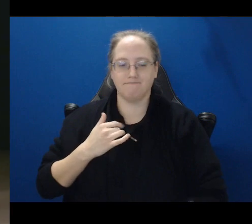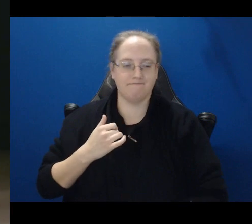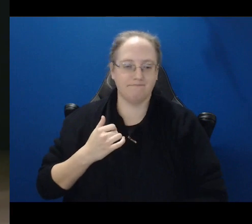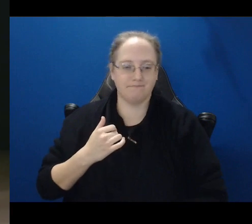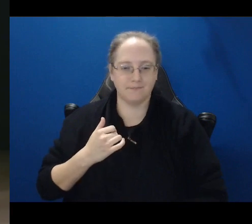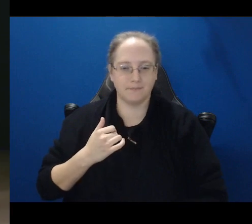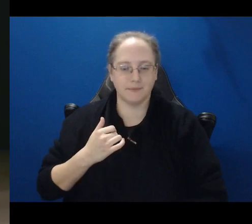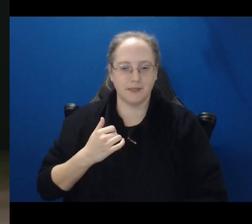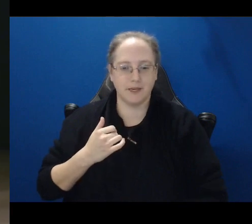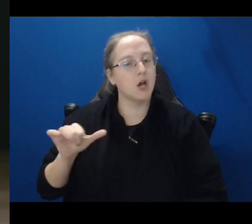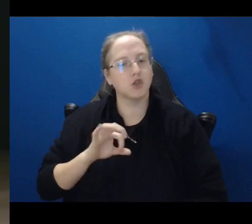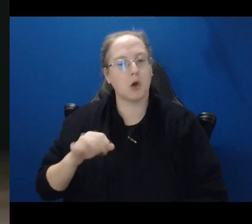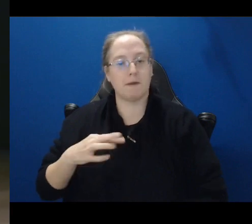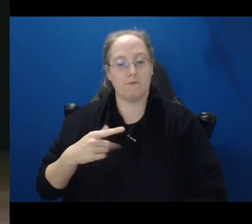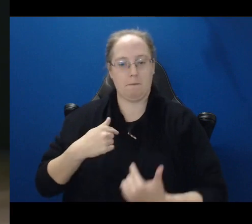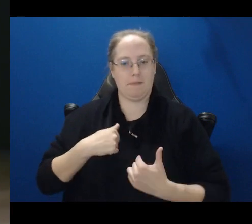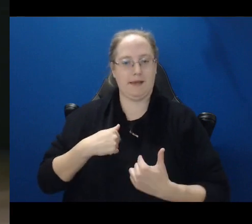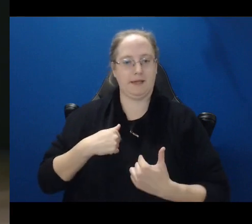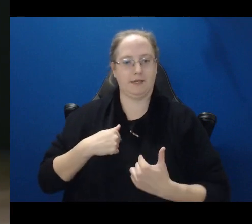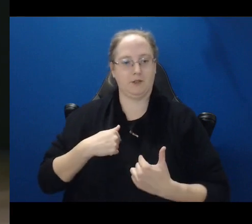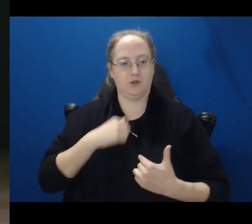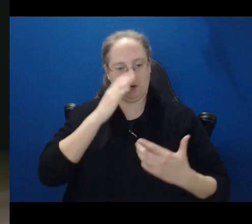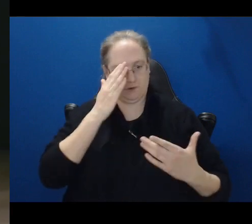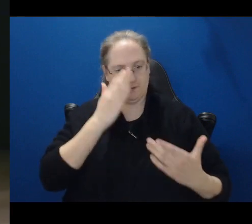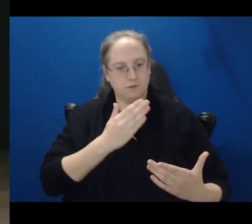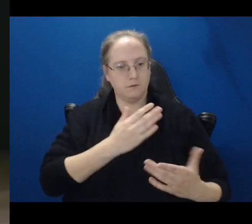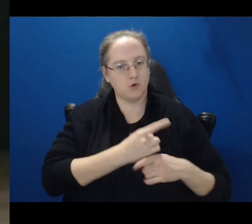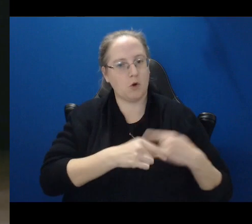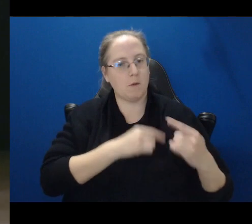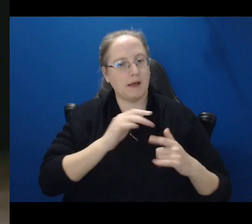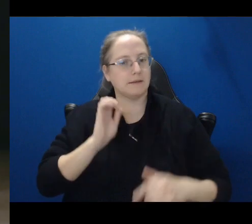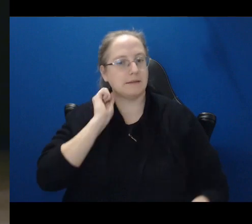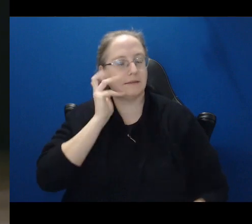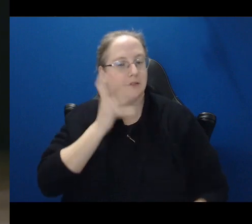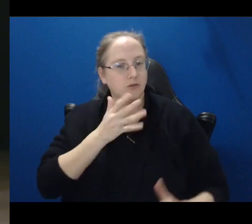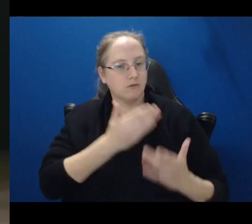address Indigenous stories and histories and content in my artwork.